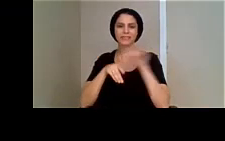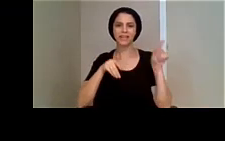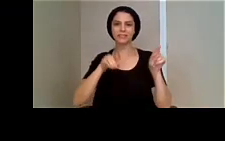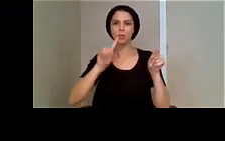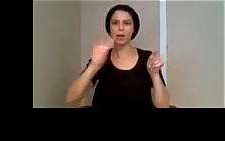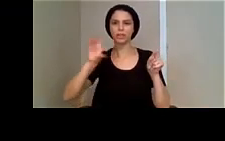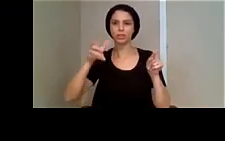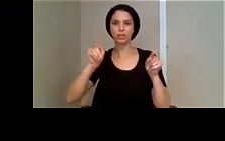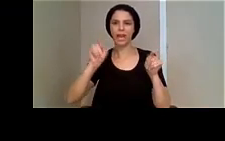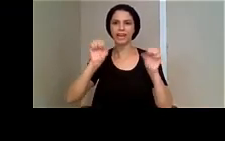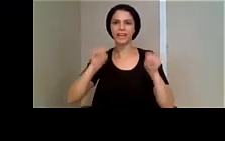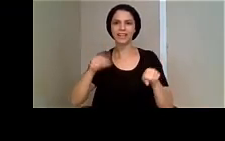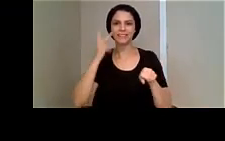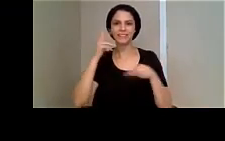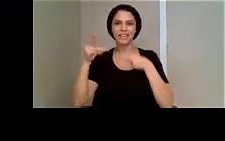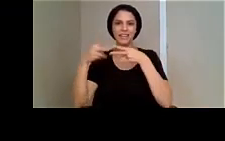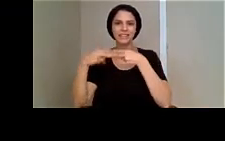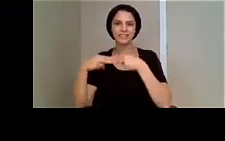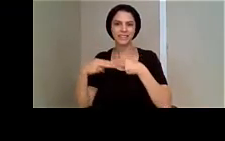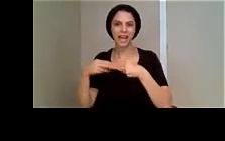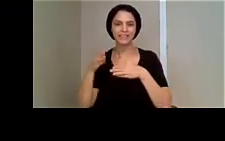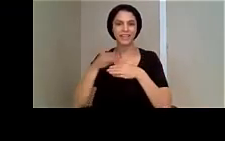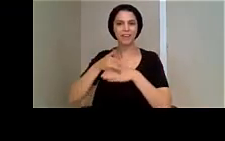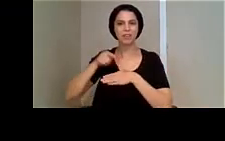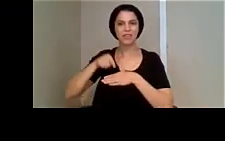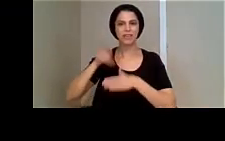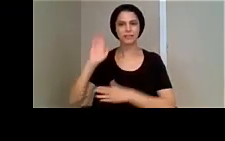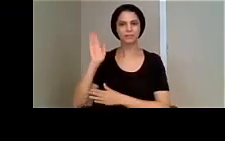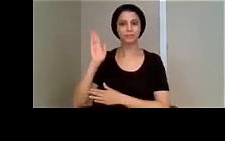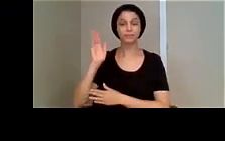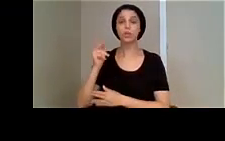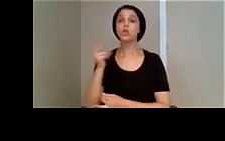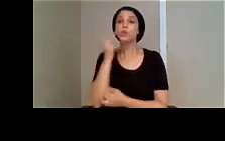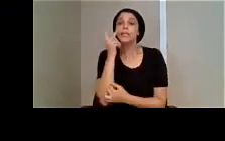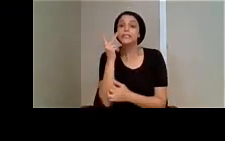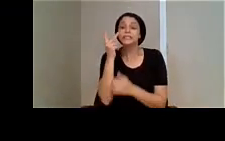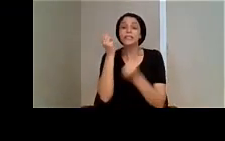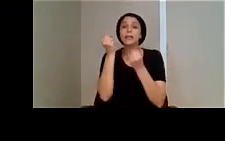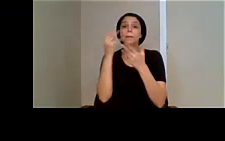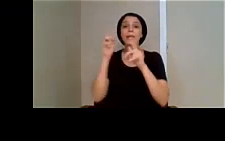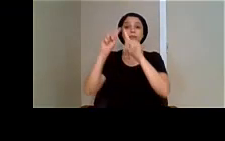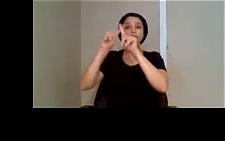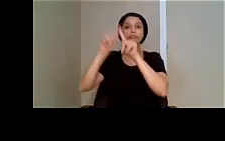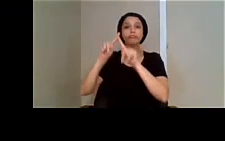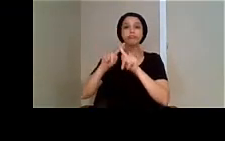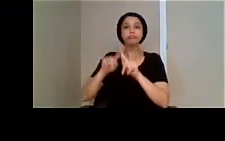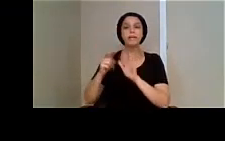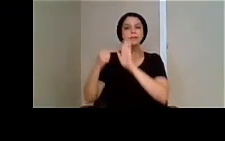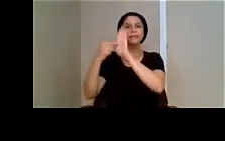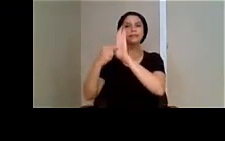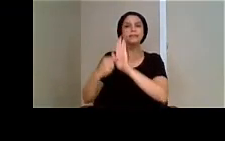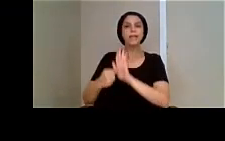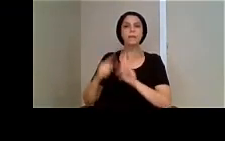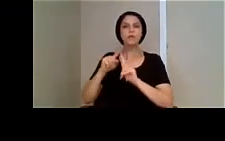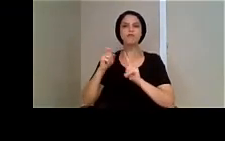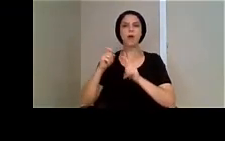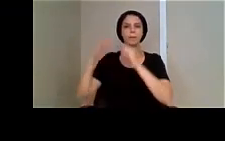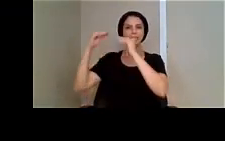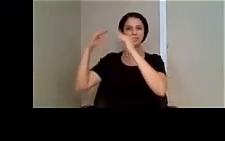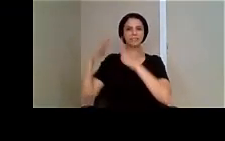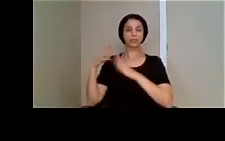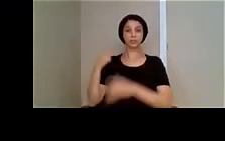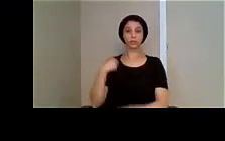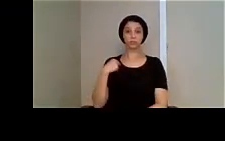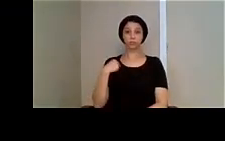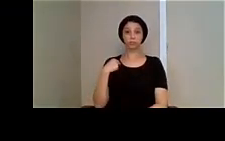slide. And just know you've seen several examples of how teachers are going to use types of assignments. I would not expect